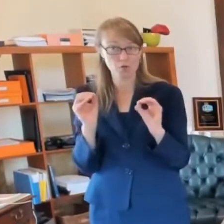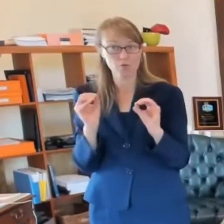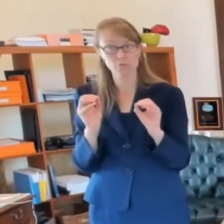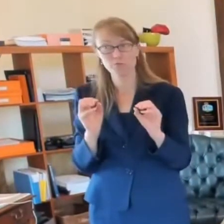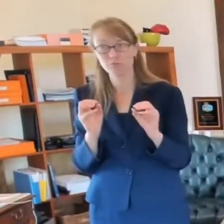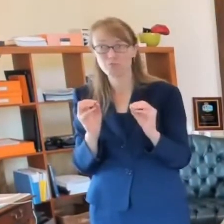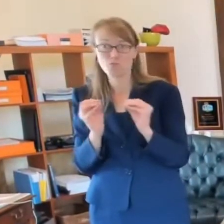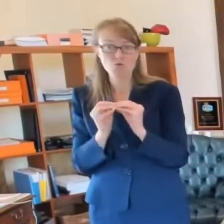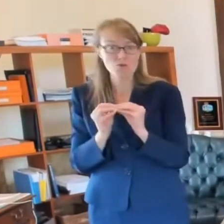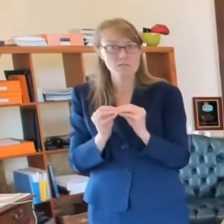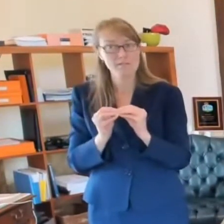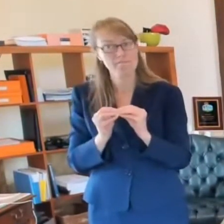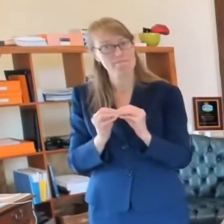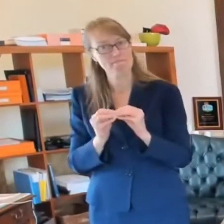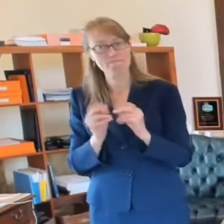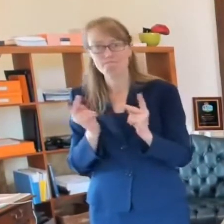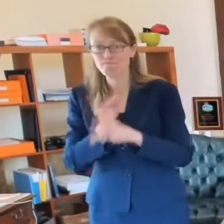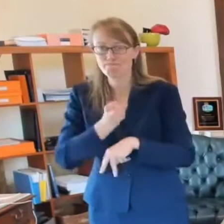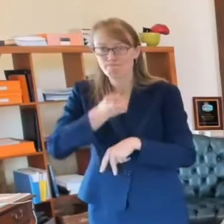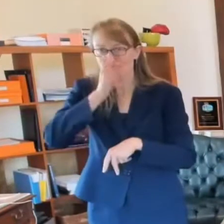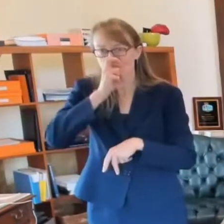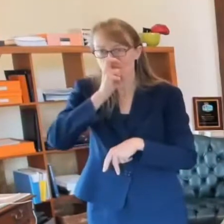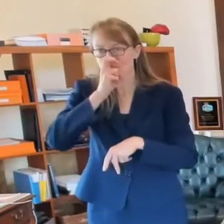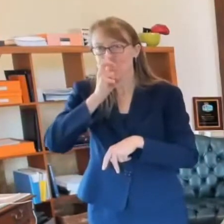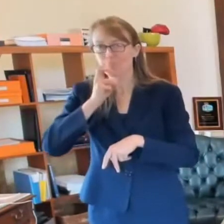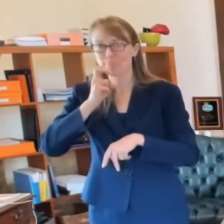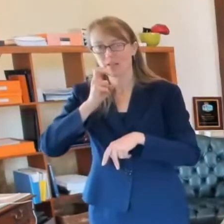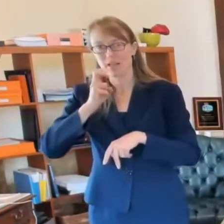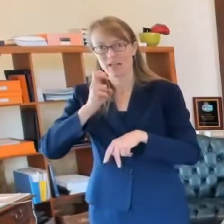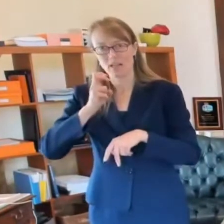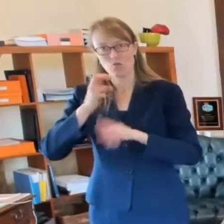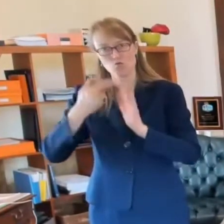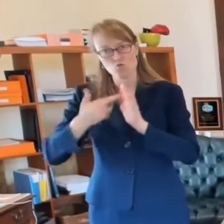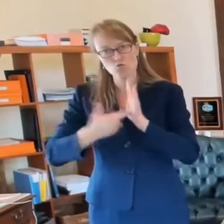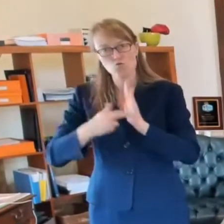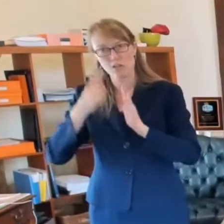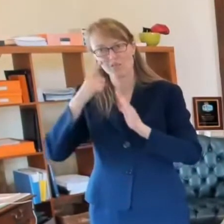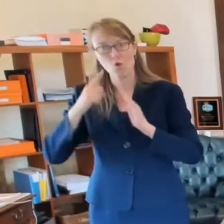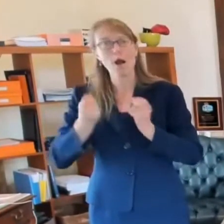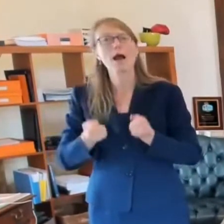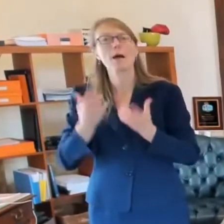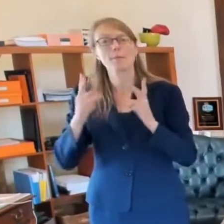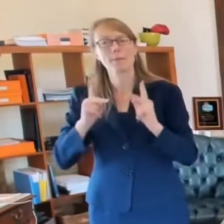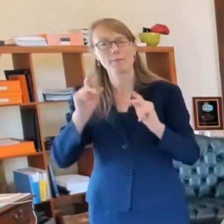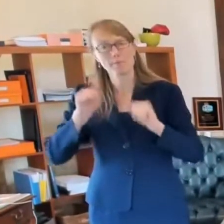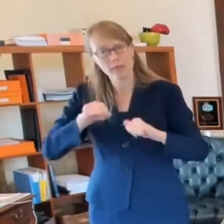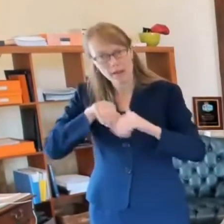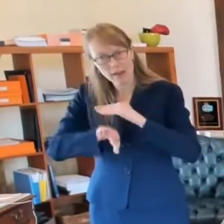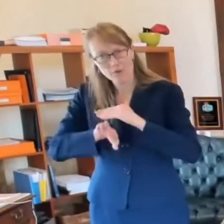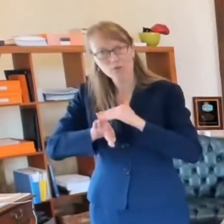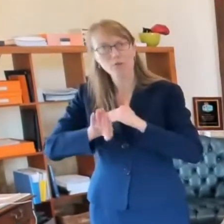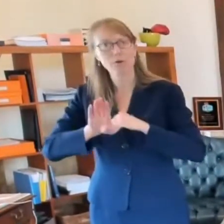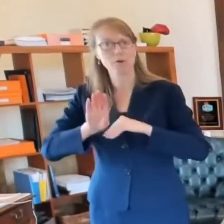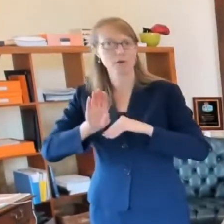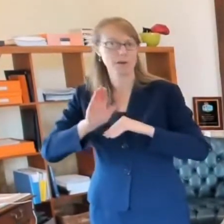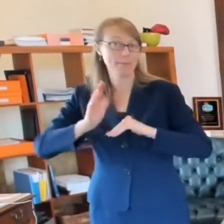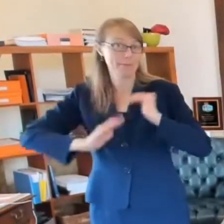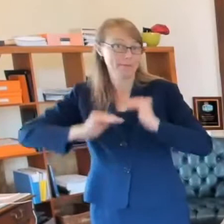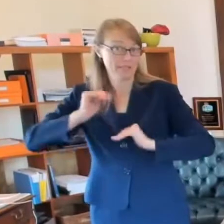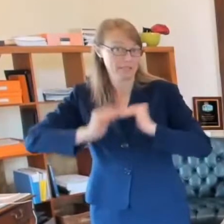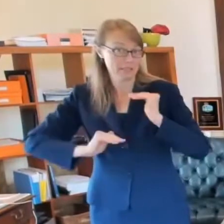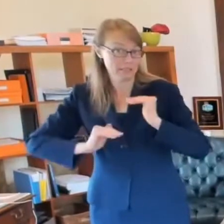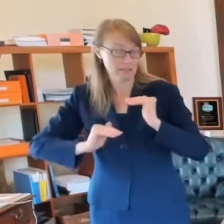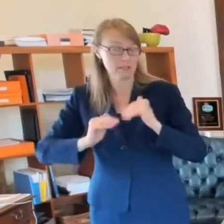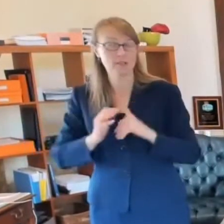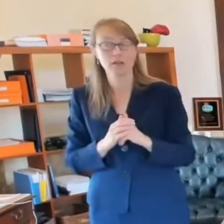place. We still, I'm sure, will have social distancing and have masks in place. We are